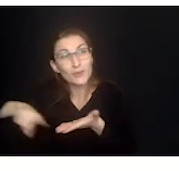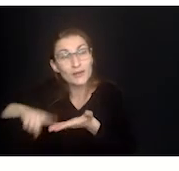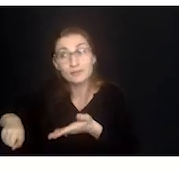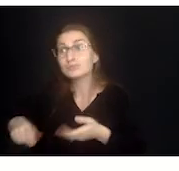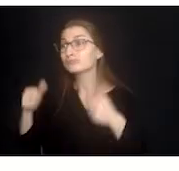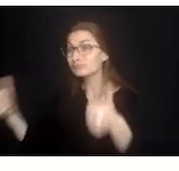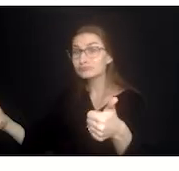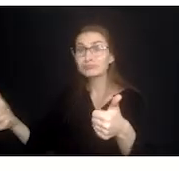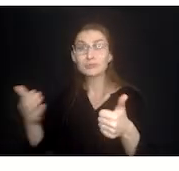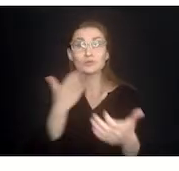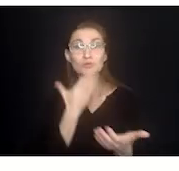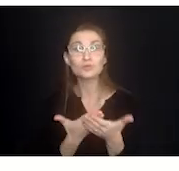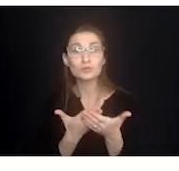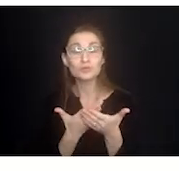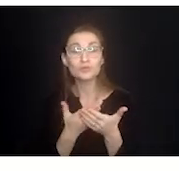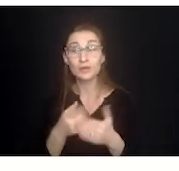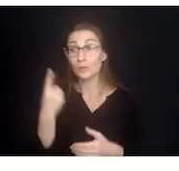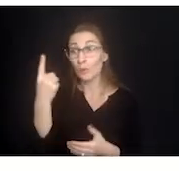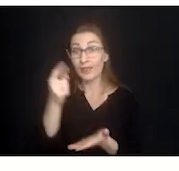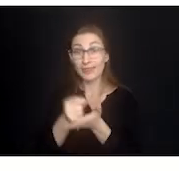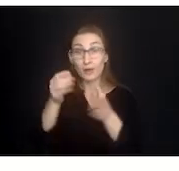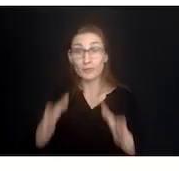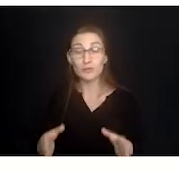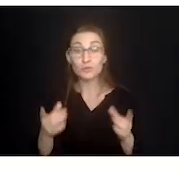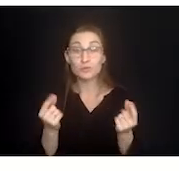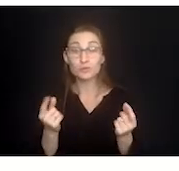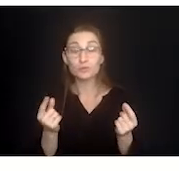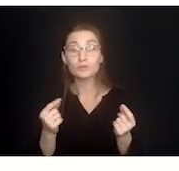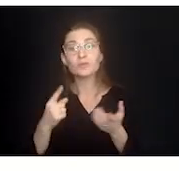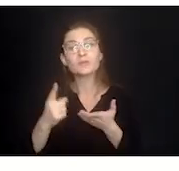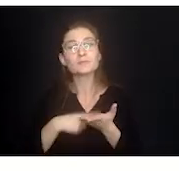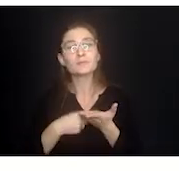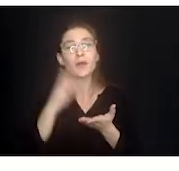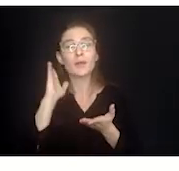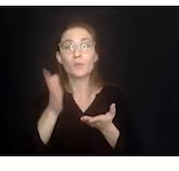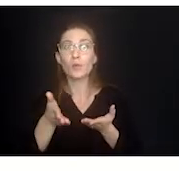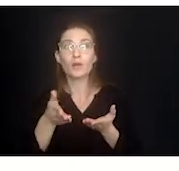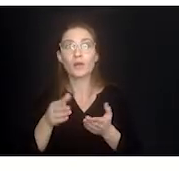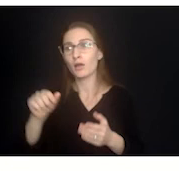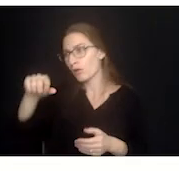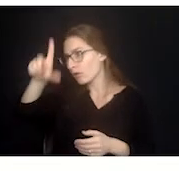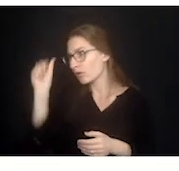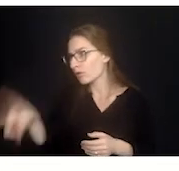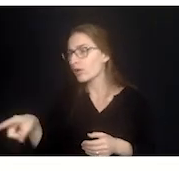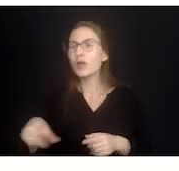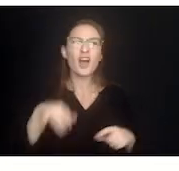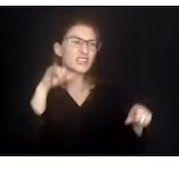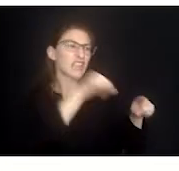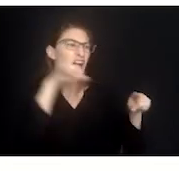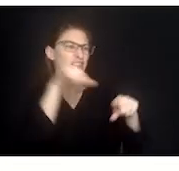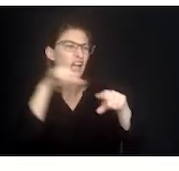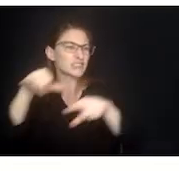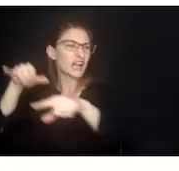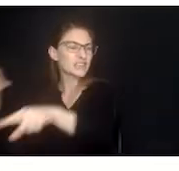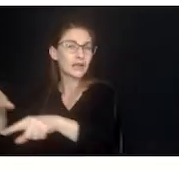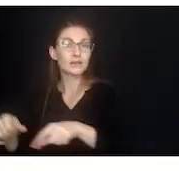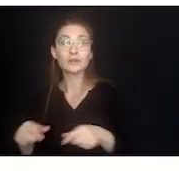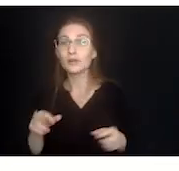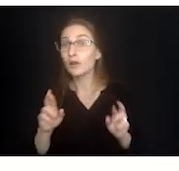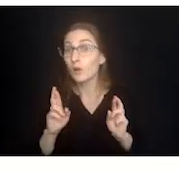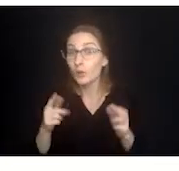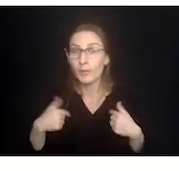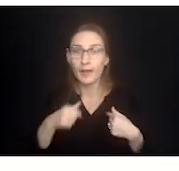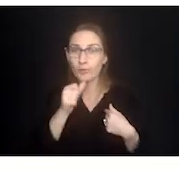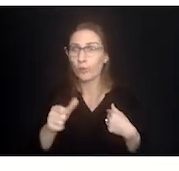you don't have the answer to. I had a therapist who, when I had a hard question, chose to reply with heavy jargon so that I would lose the thread